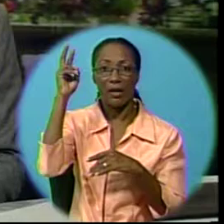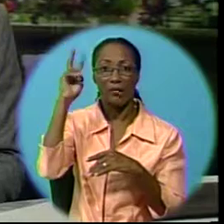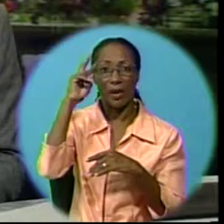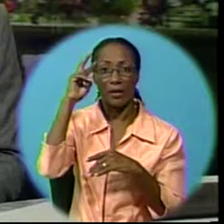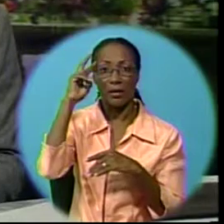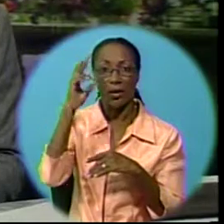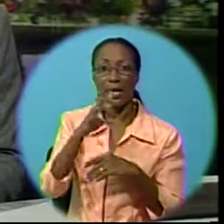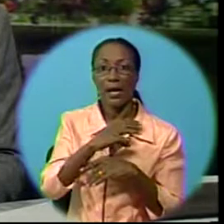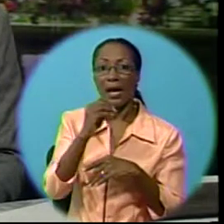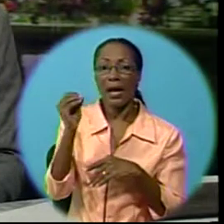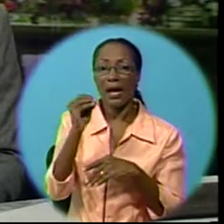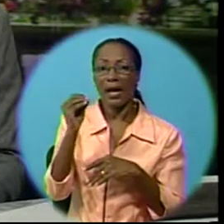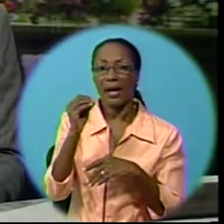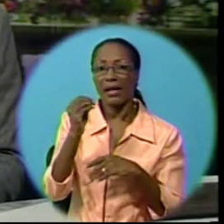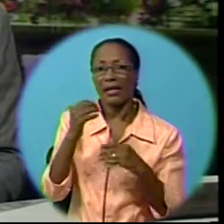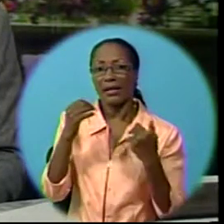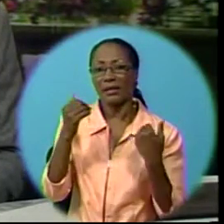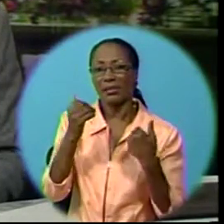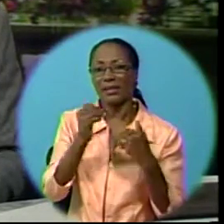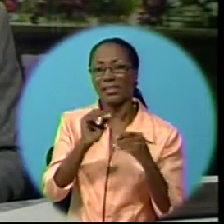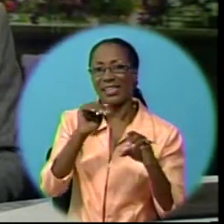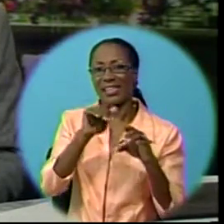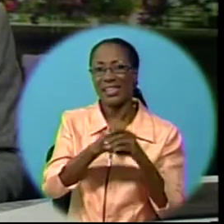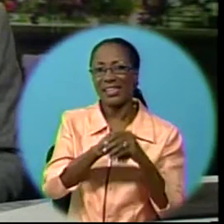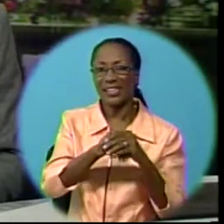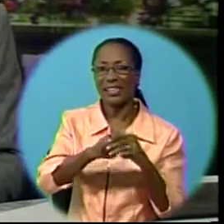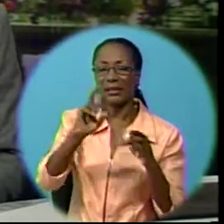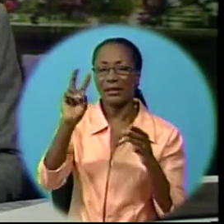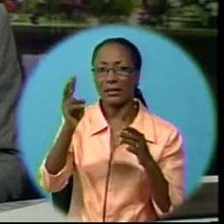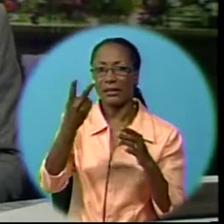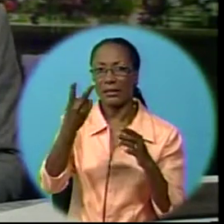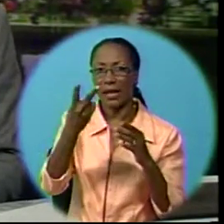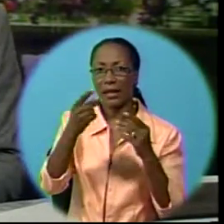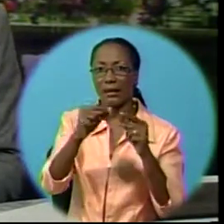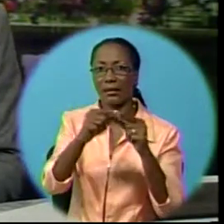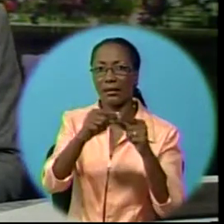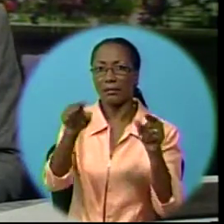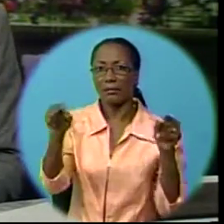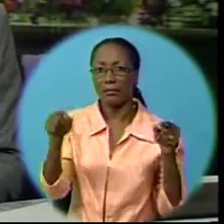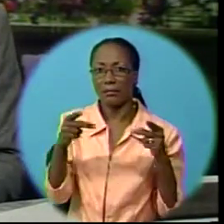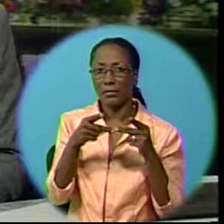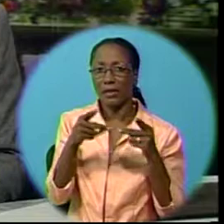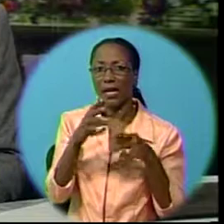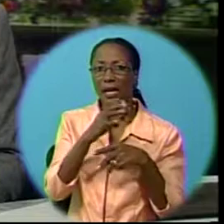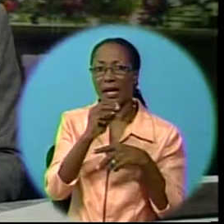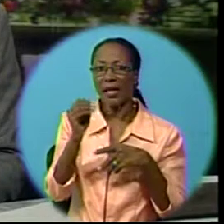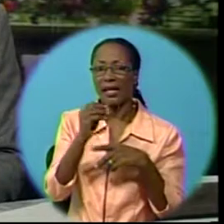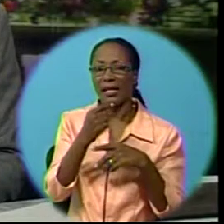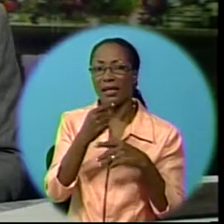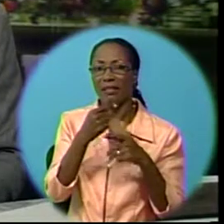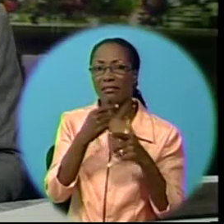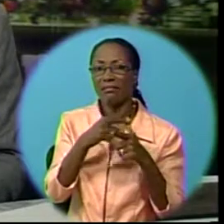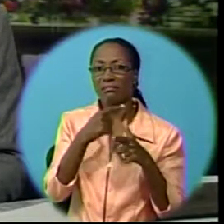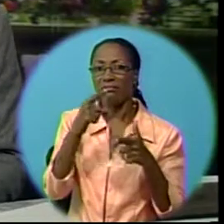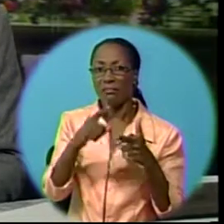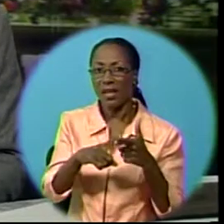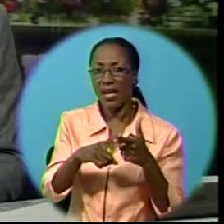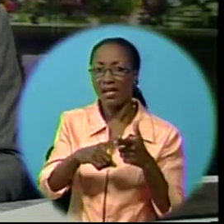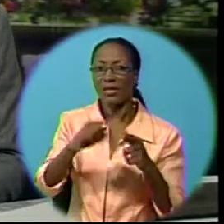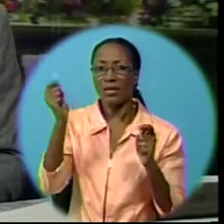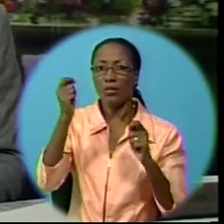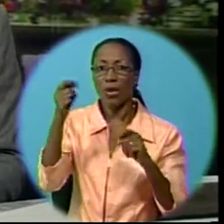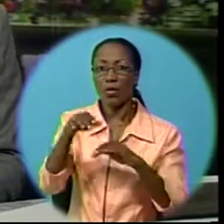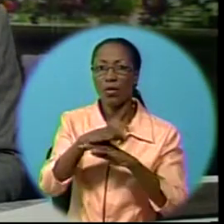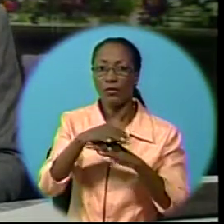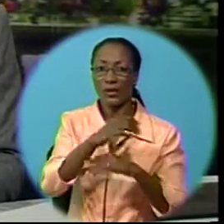into the consolation draw in the second round. Since then, Griffith has made good progress, beating Gordon Lamb of Canada 3-1 and then